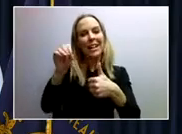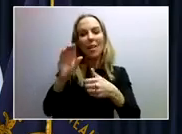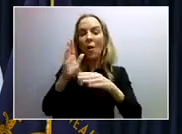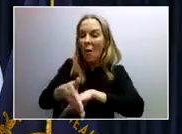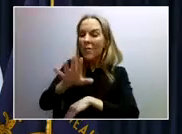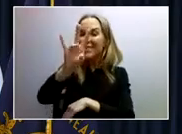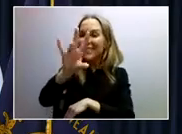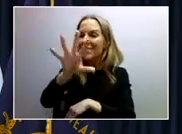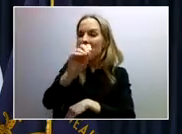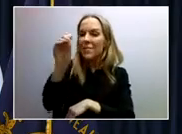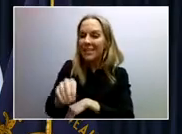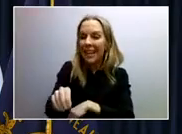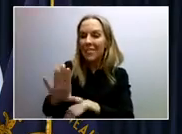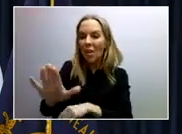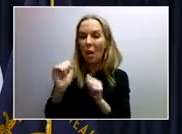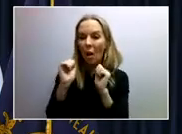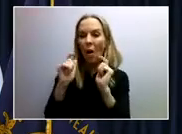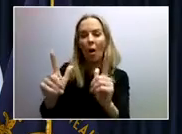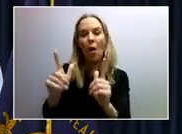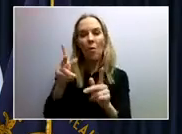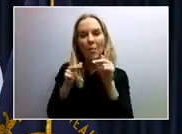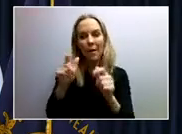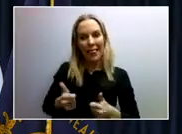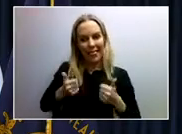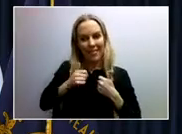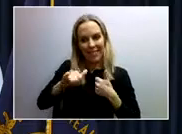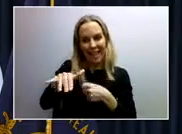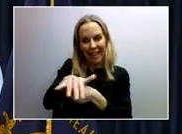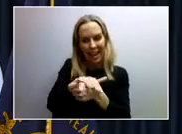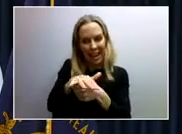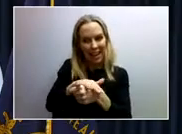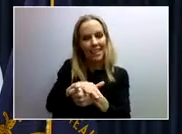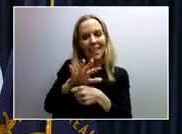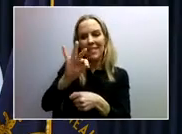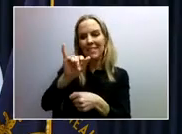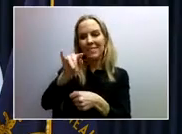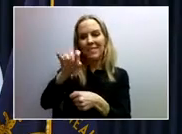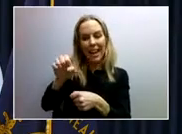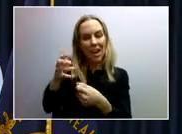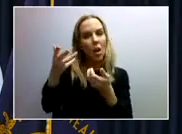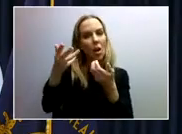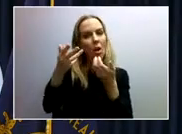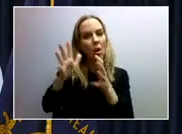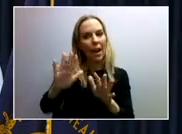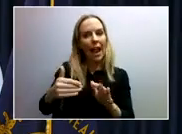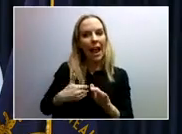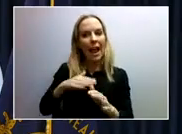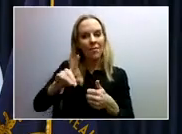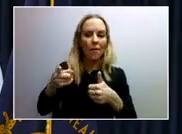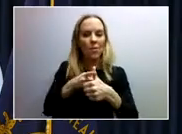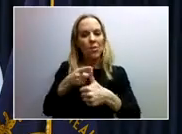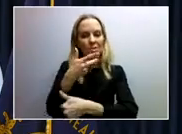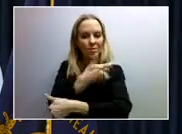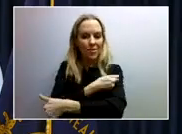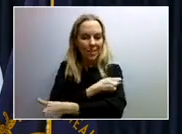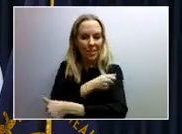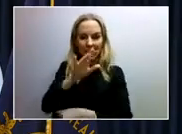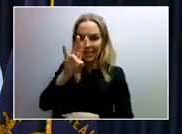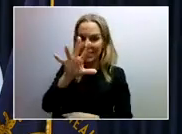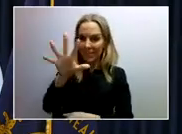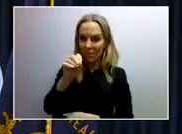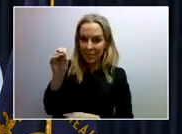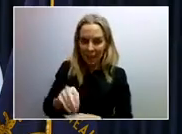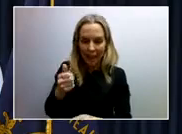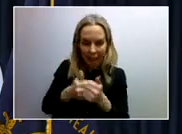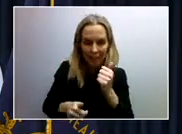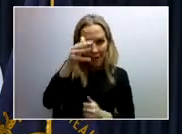75% of all residents, eligible or not, have had at least one shot. So 75% of every man, woman, and child